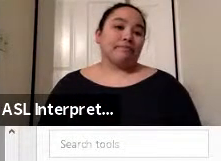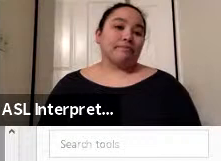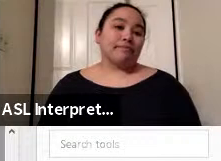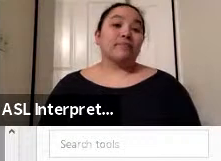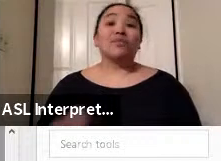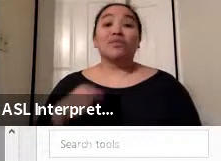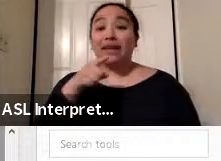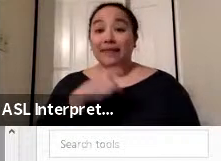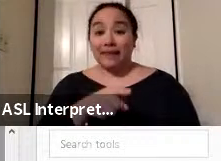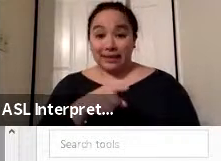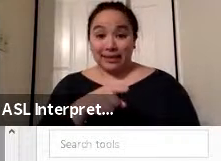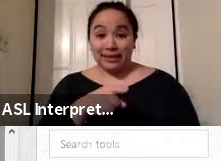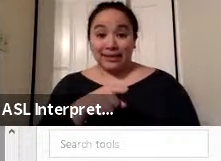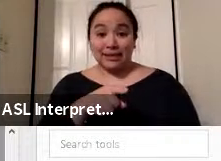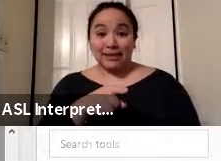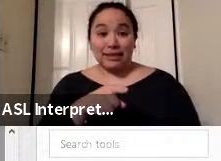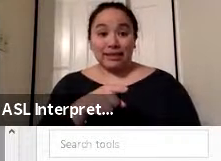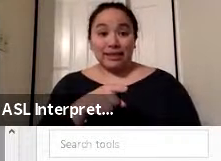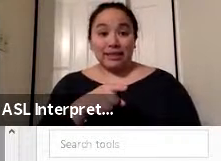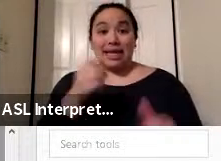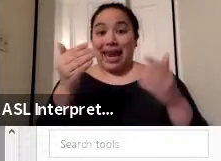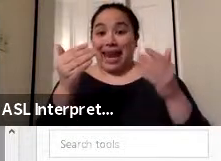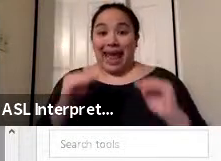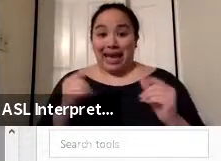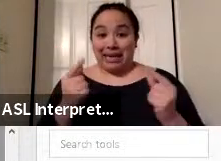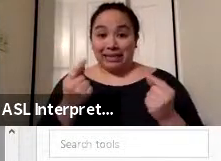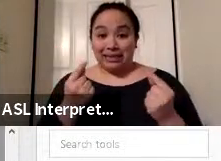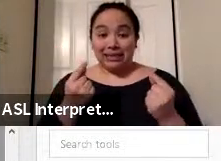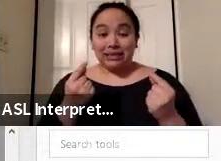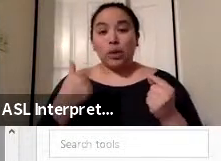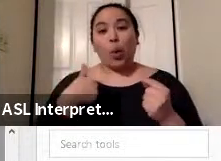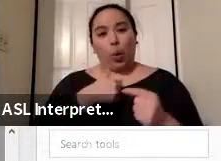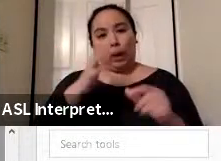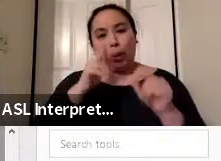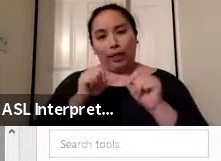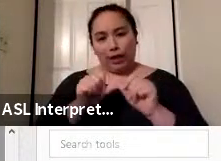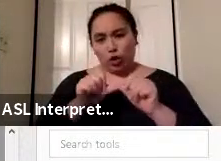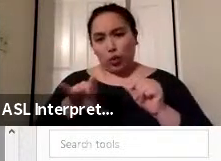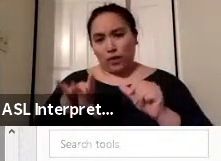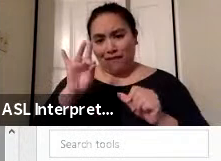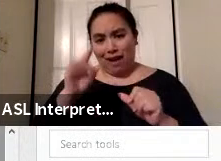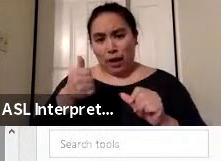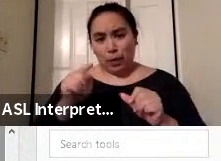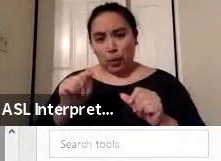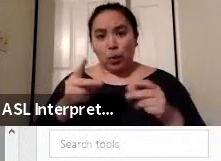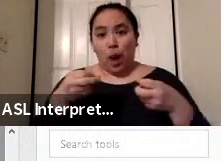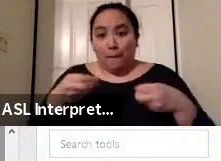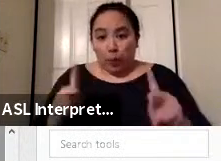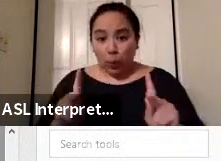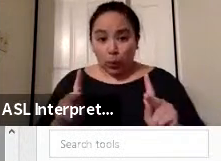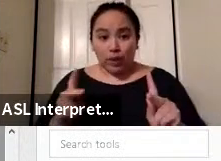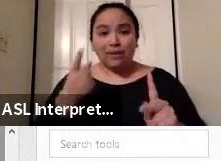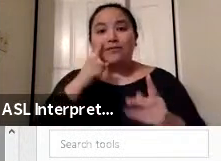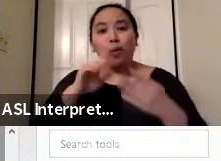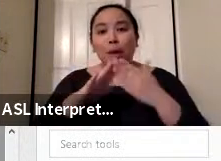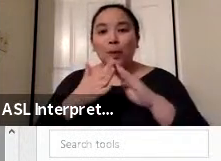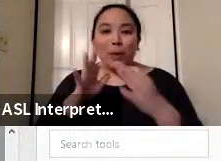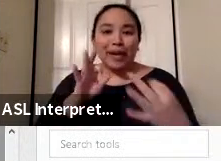And as part of the next steps, we'll continue to find opportunities to get community input